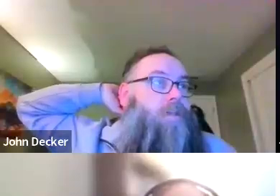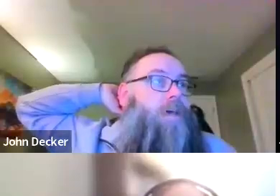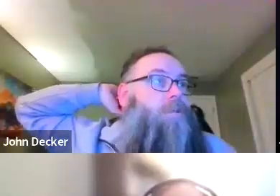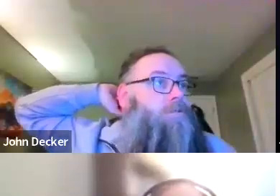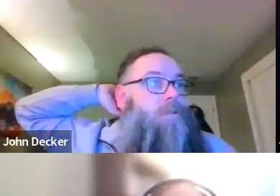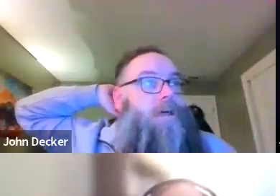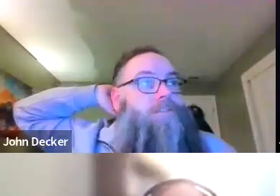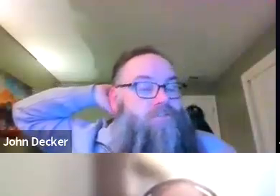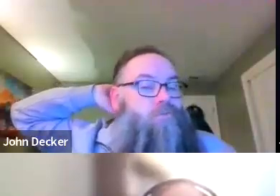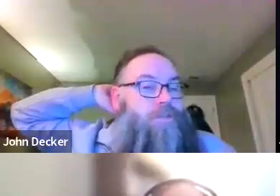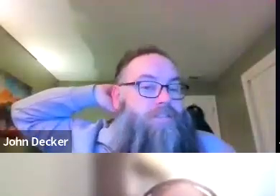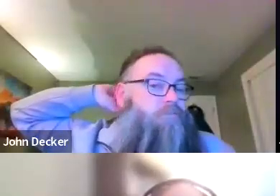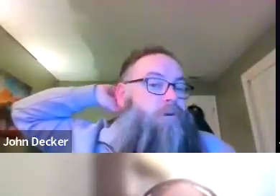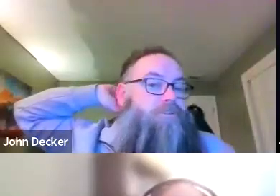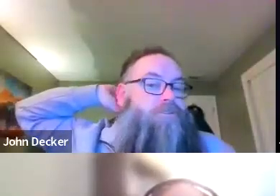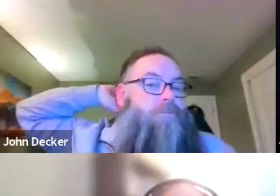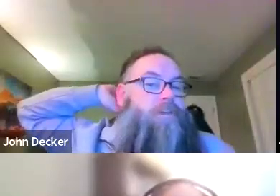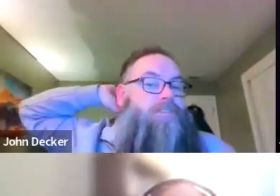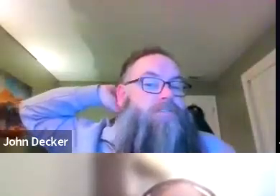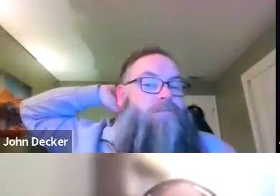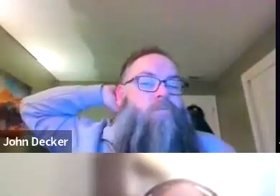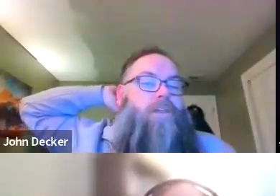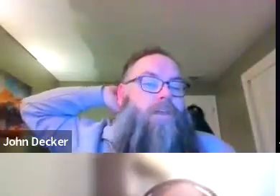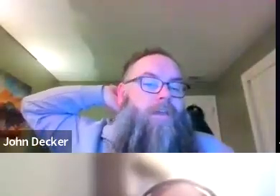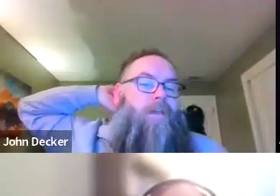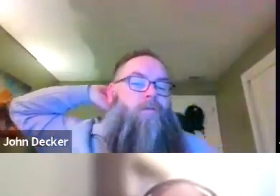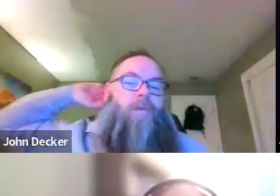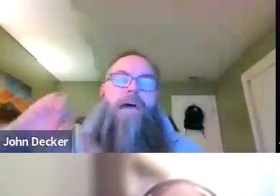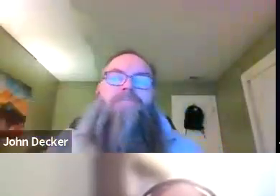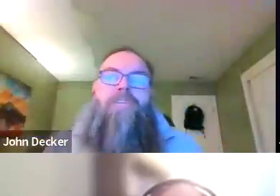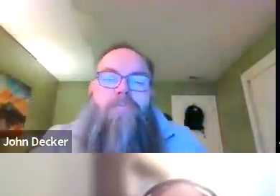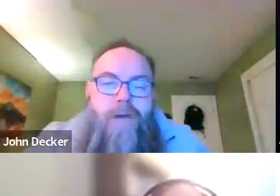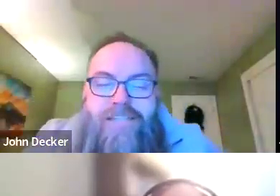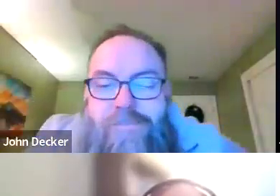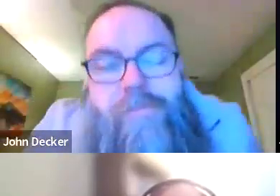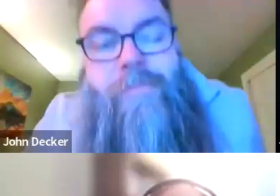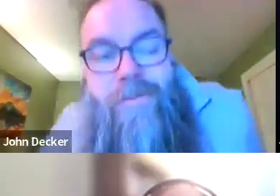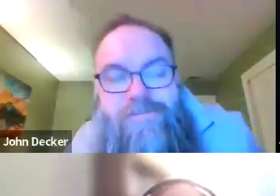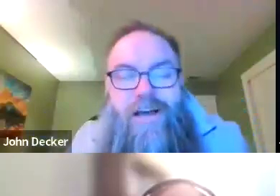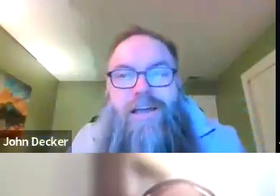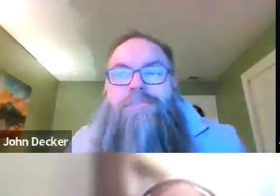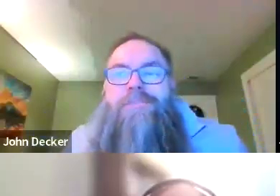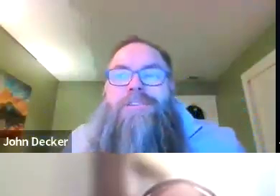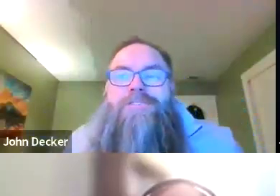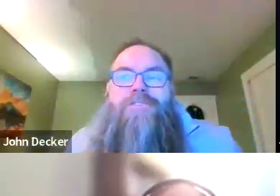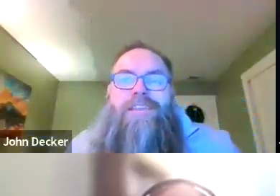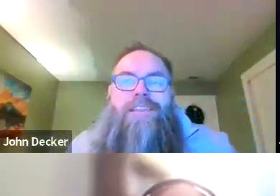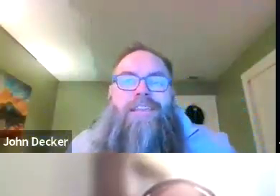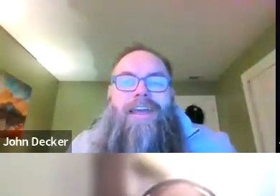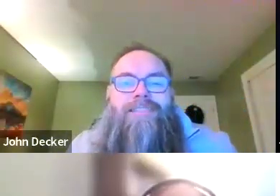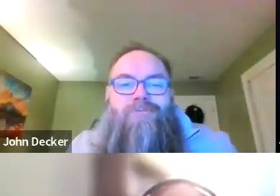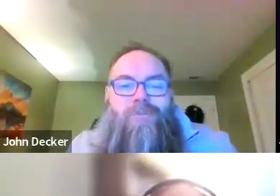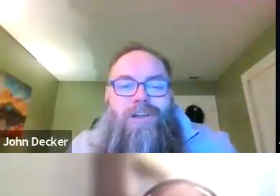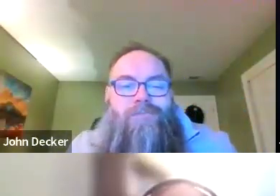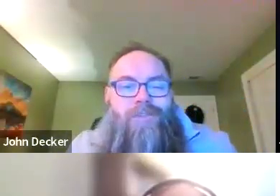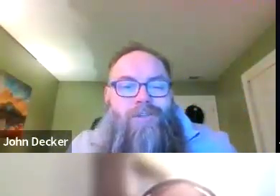we could build into that is the last 2 weeks of March because we have to give the maximum amount of time to